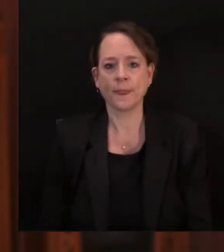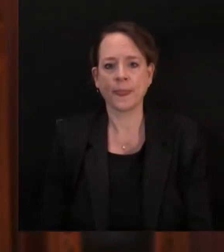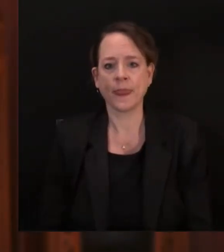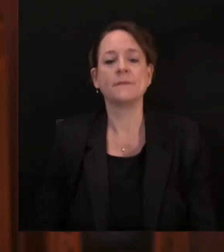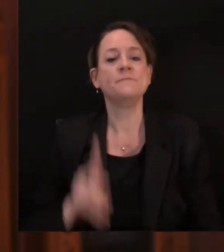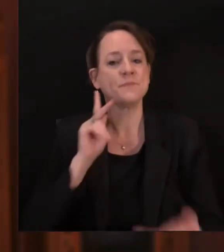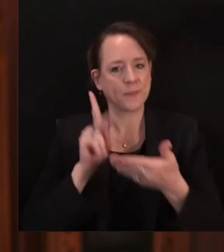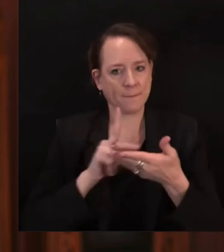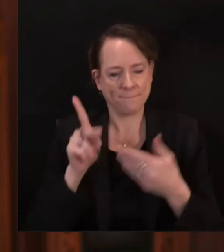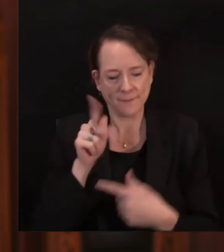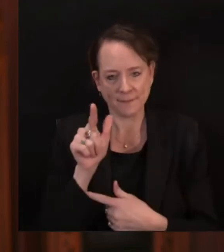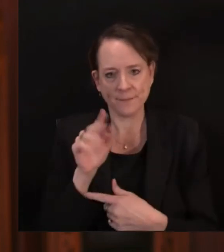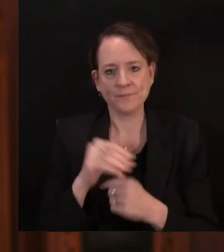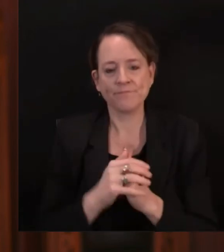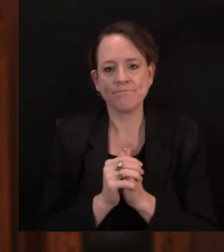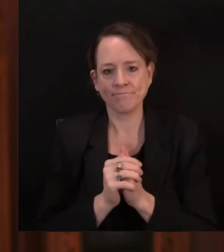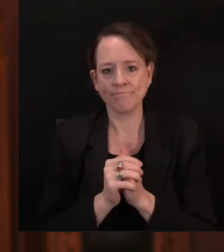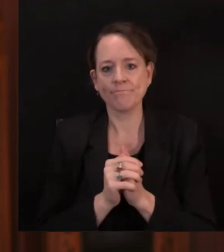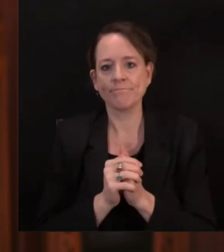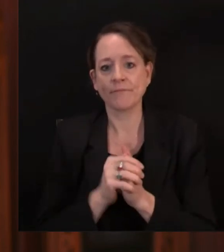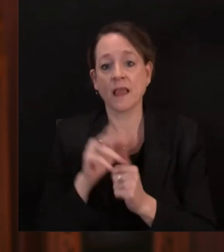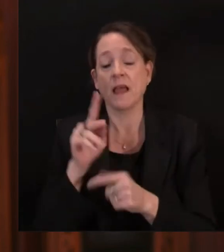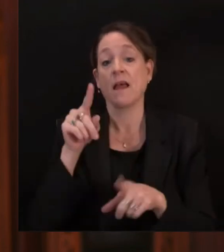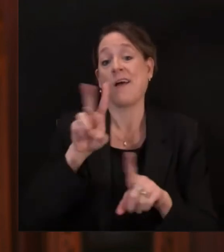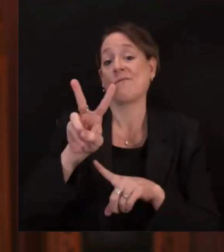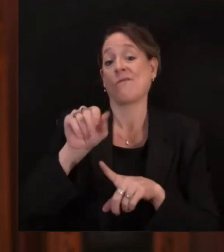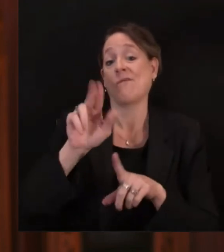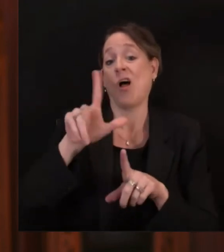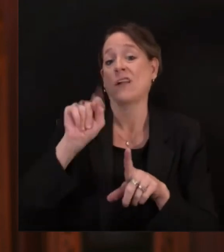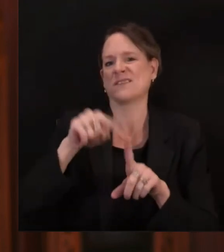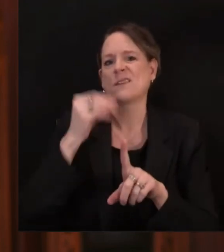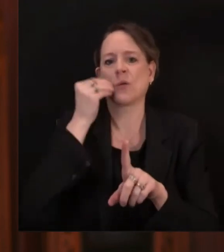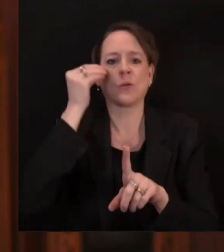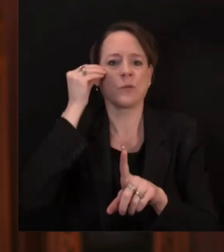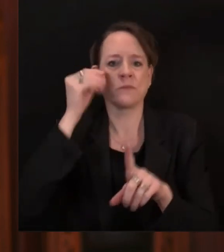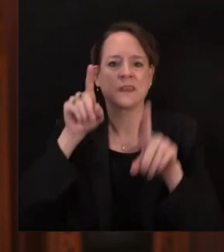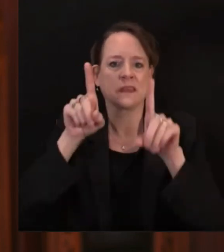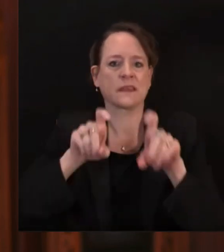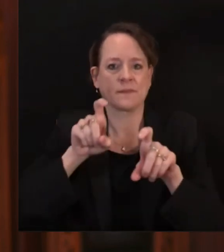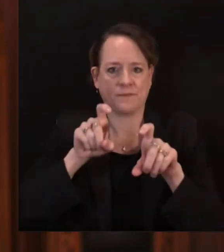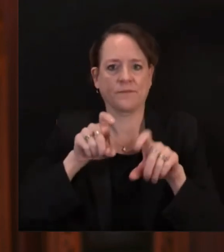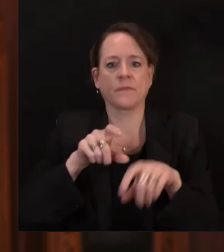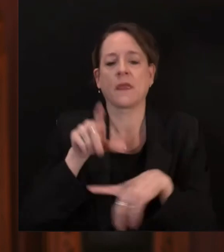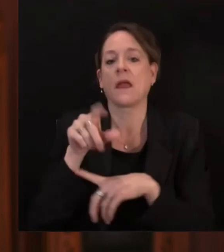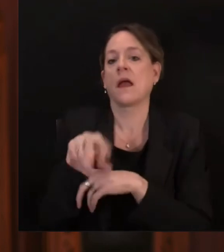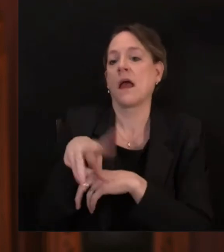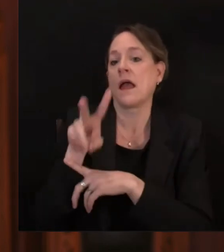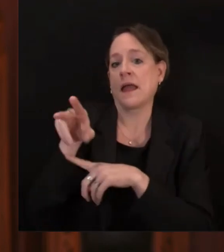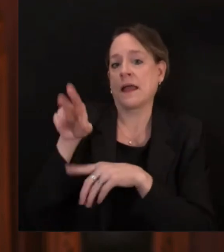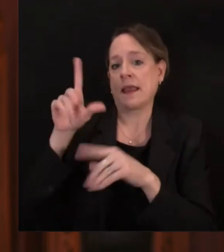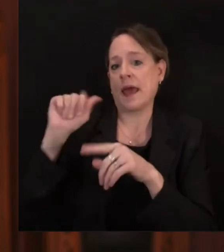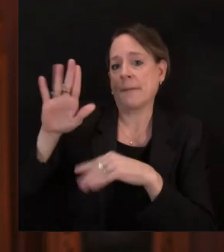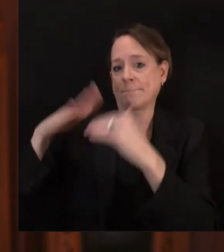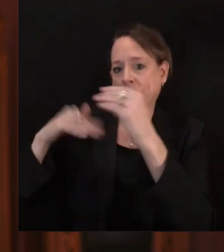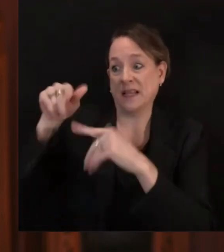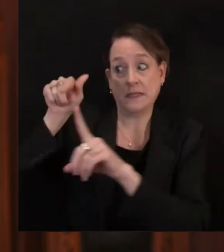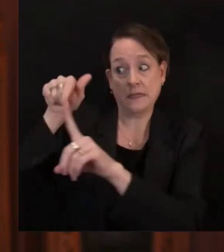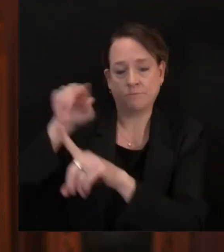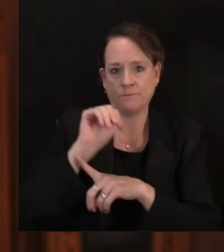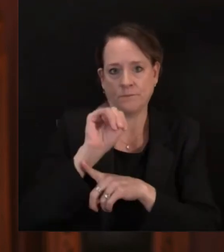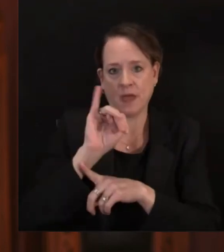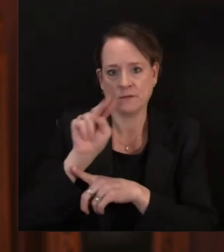lab with a facility in Minnesota, and we expect turnaround times to be comparable to what we have with our